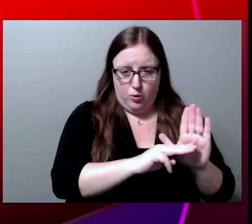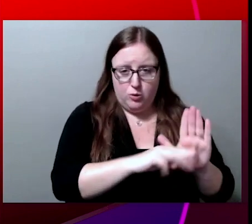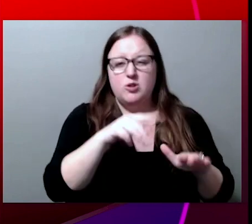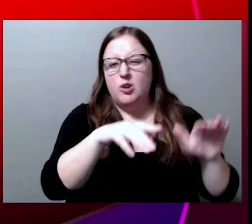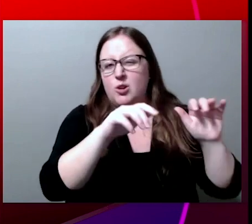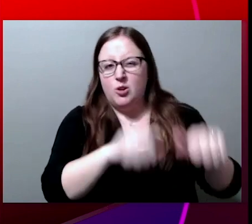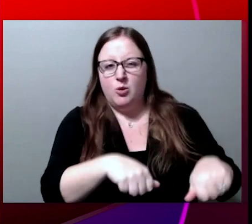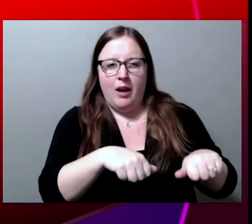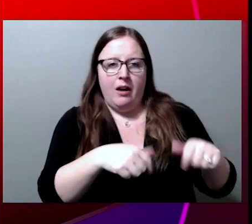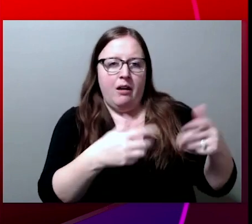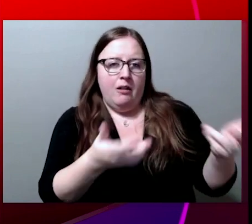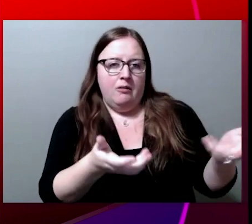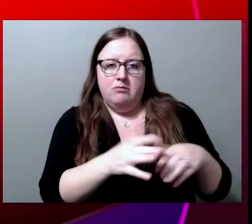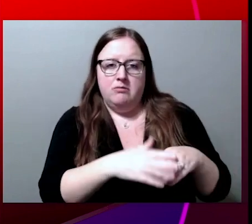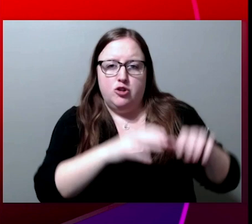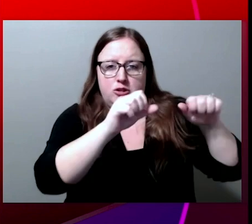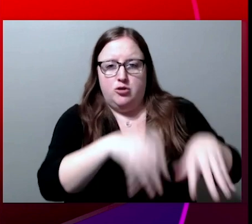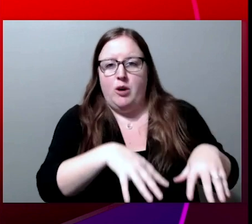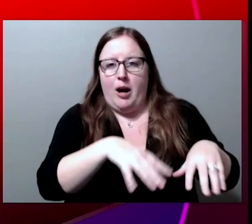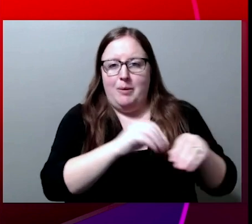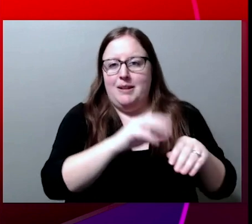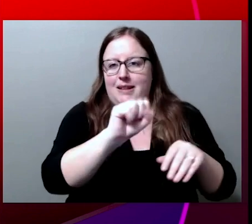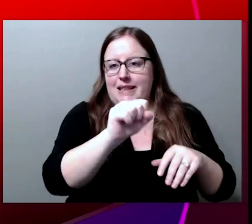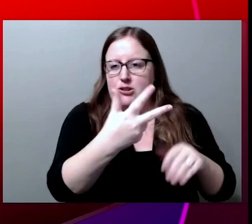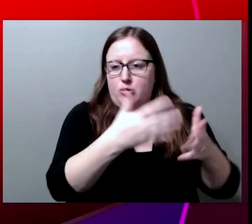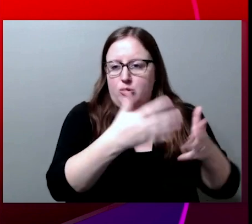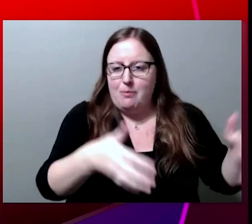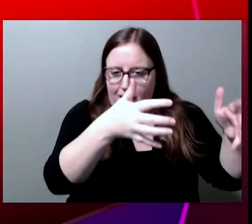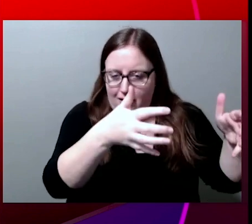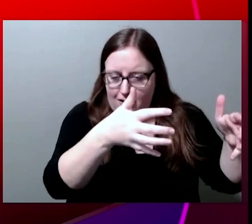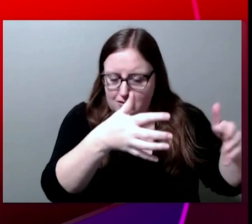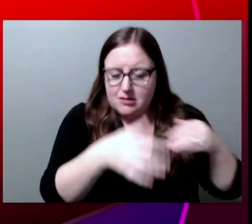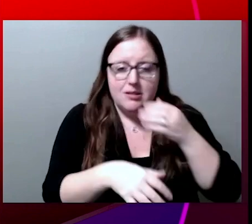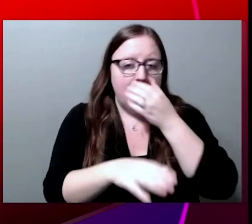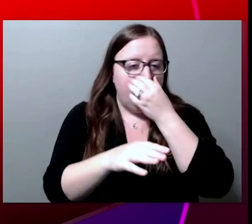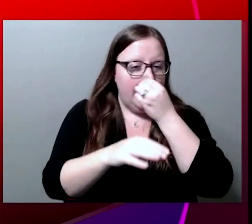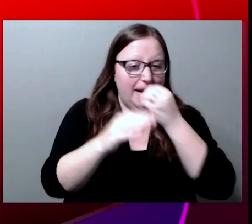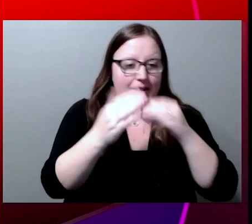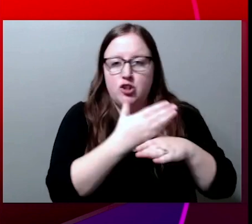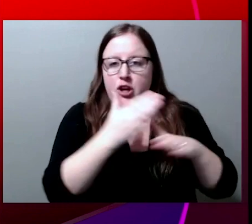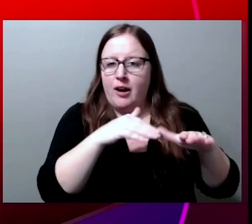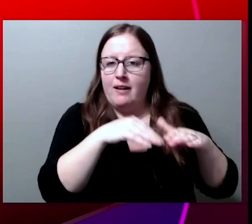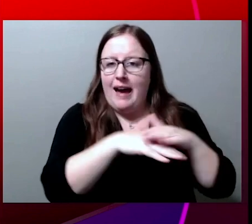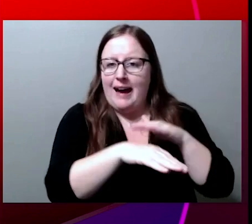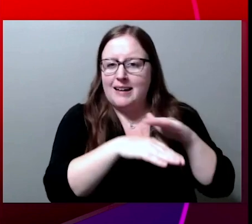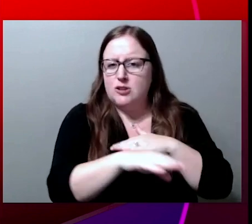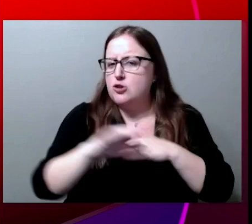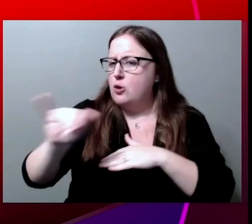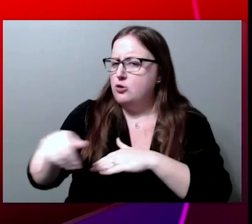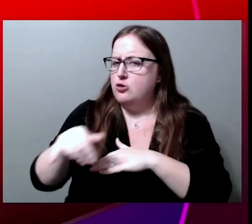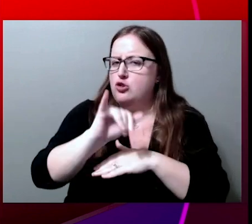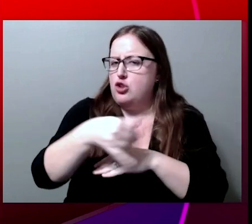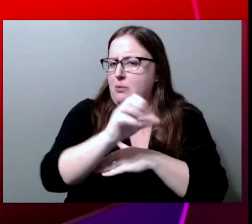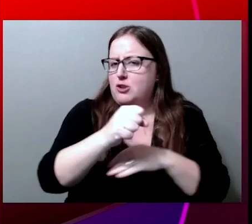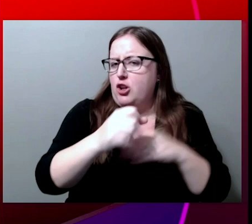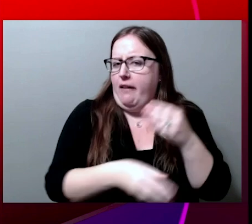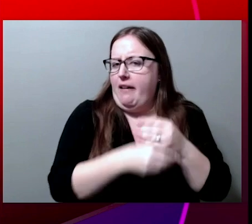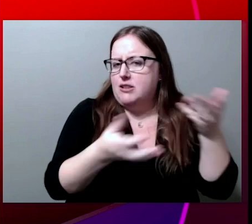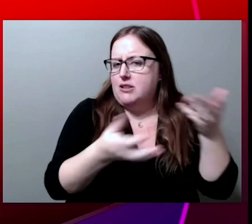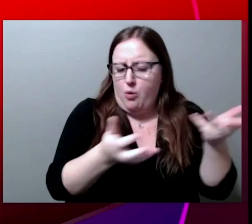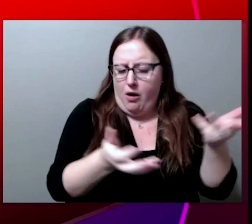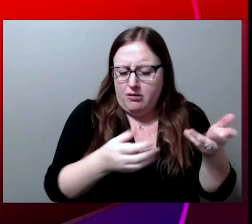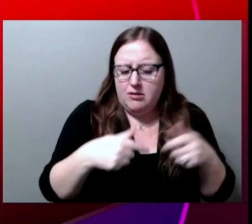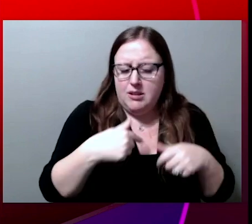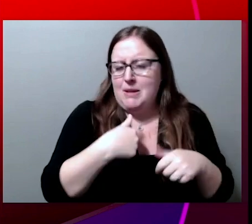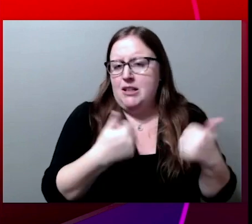could just drop it in an S3 bucket, right, and share access. What does JumpStart add on top of me just trying